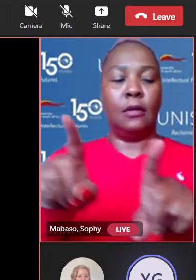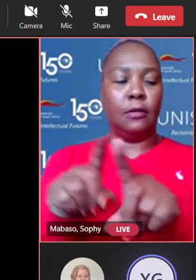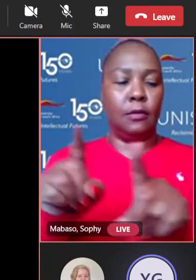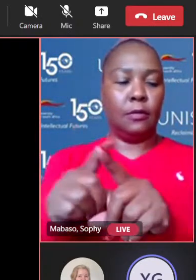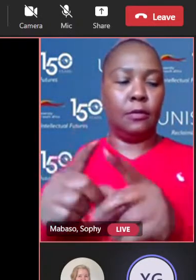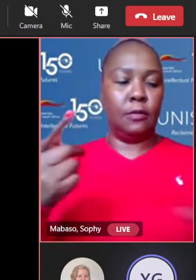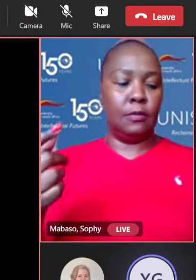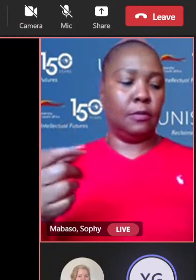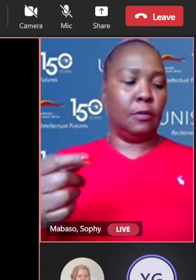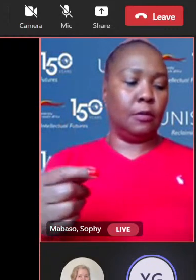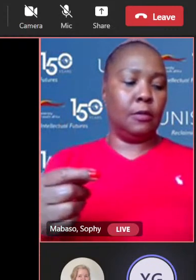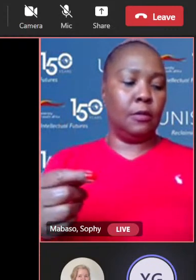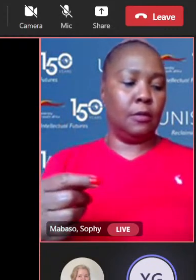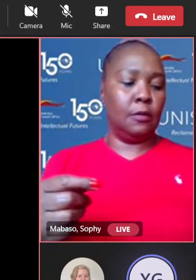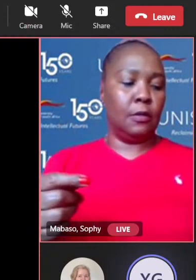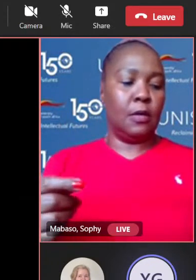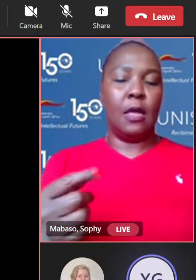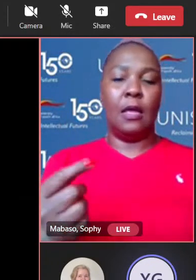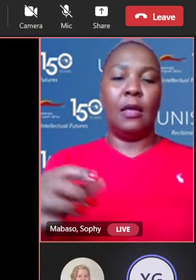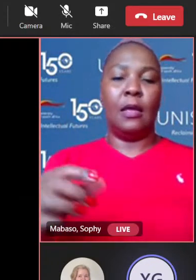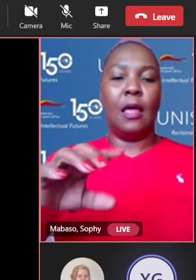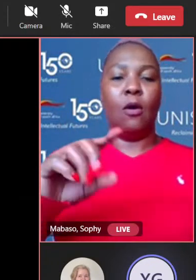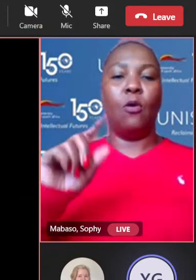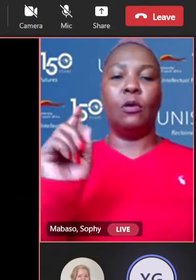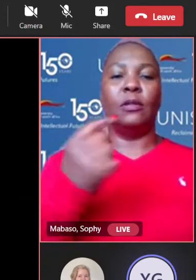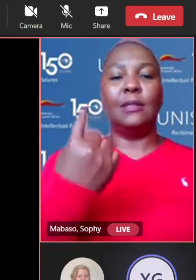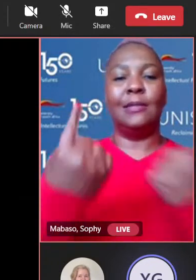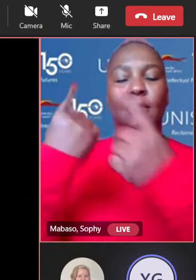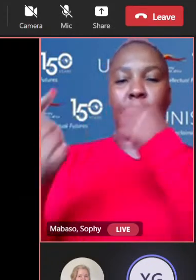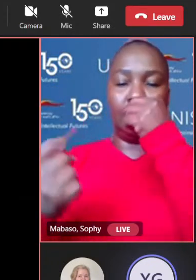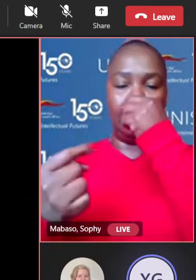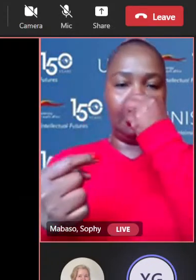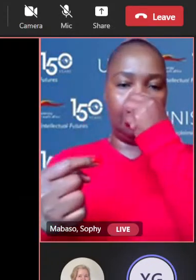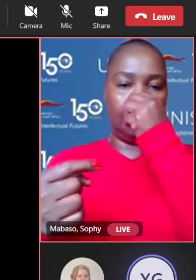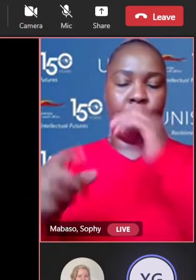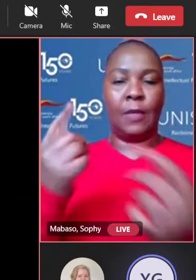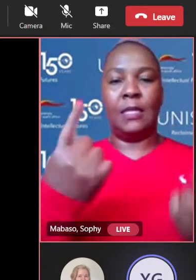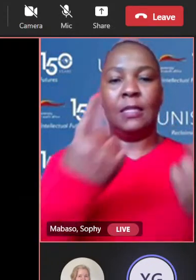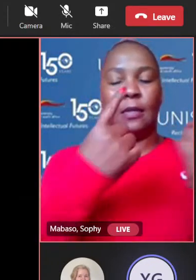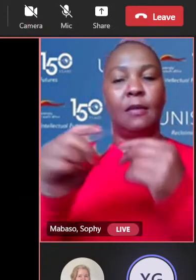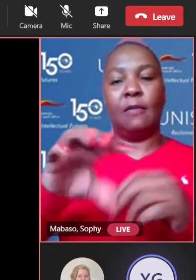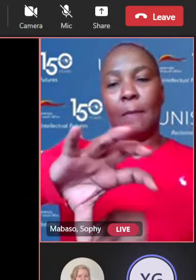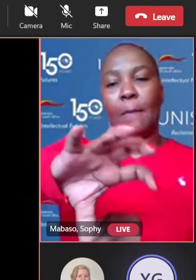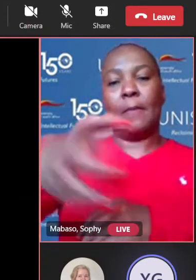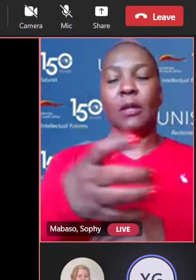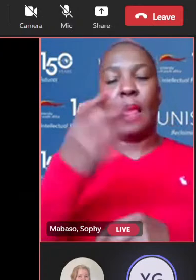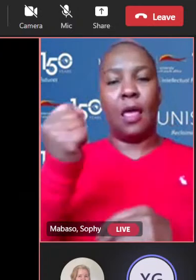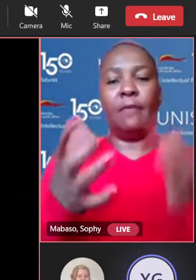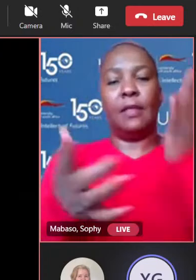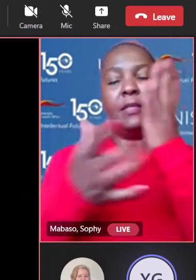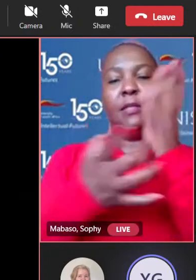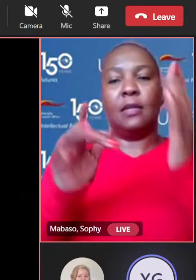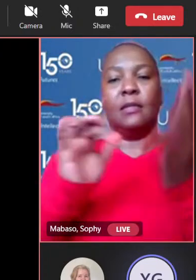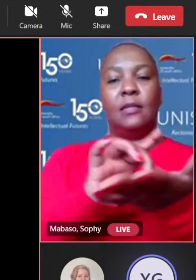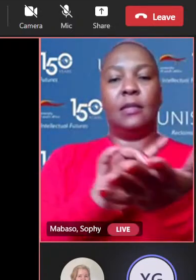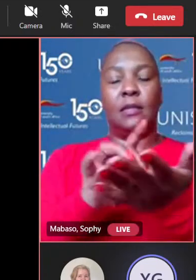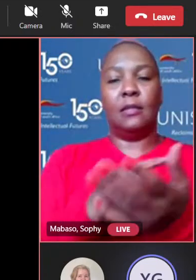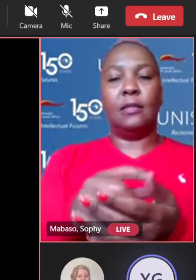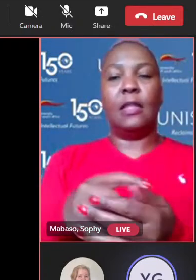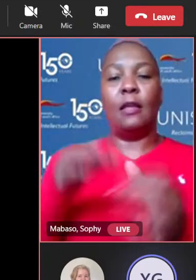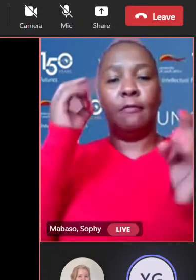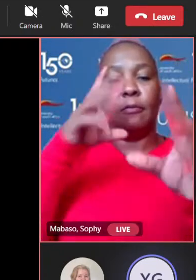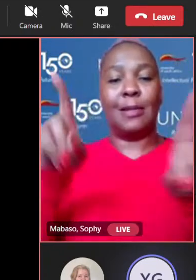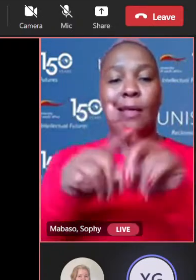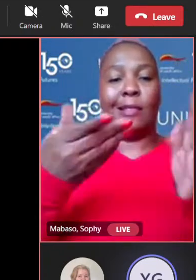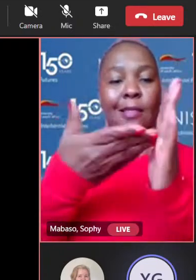province or every region will have a digital access center, and they will usually have this kind of information.